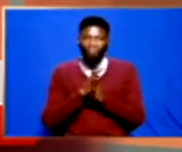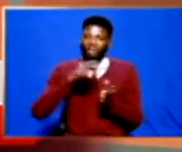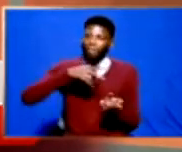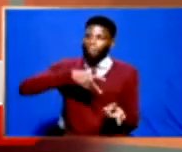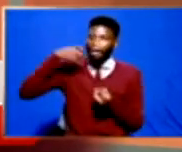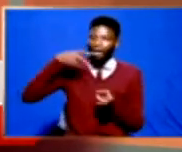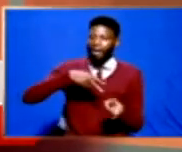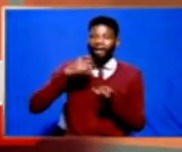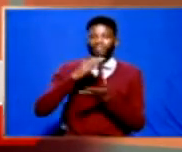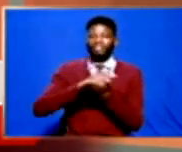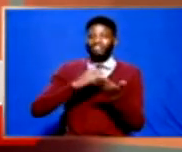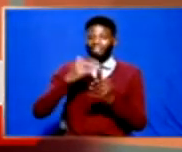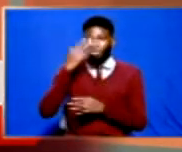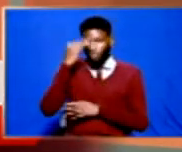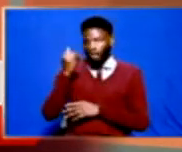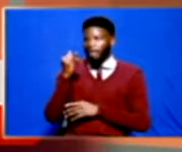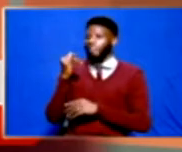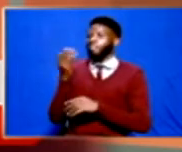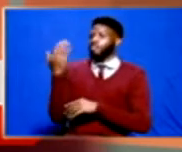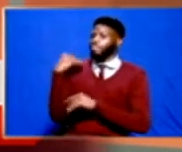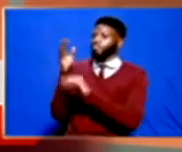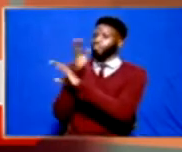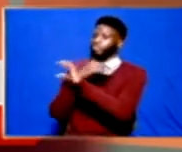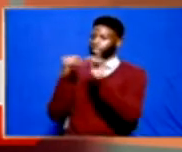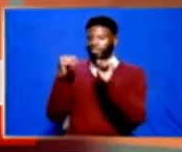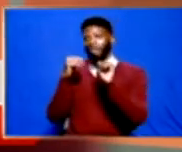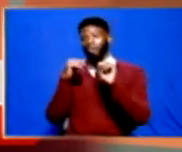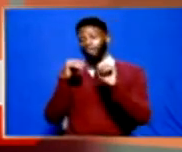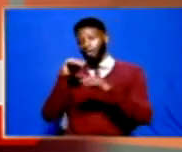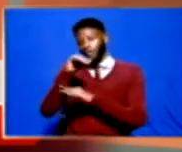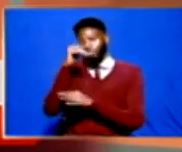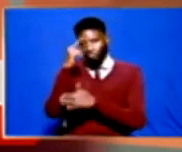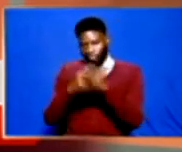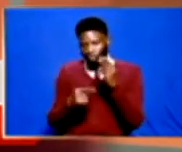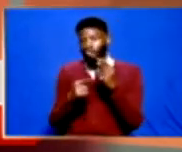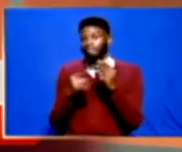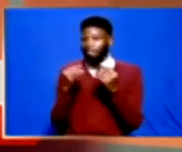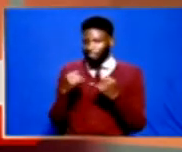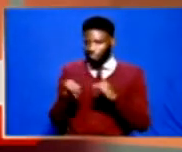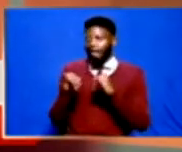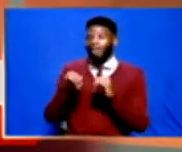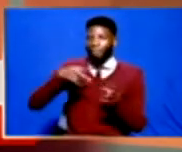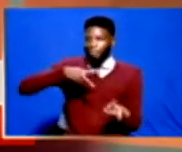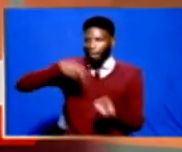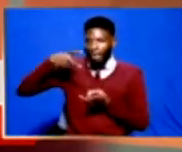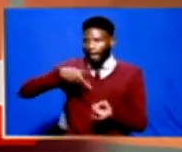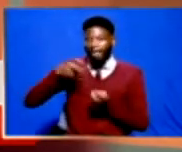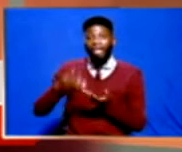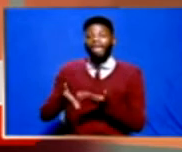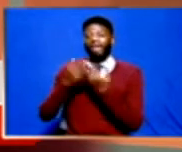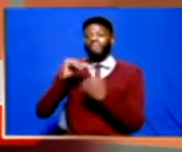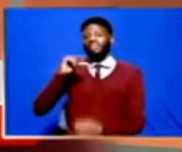that had been set by the president at the time was to try and move the contribution of mining from a low